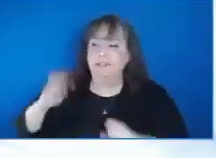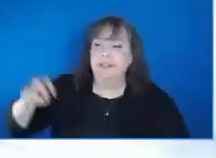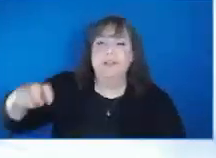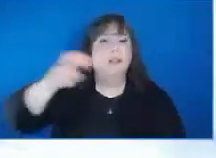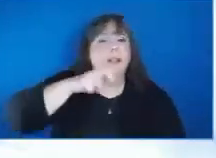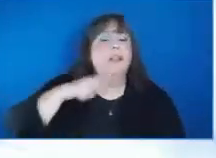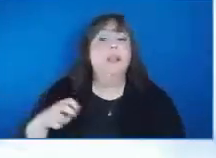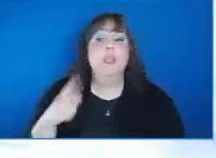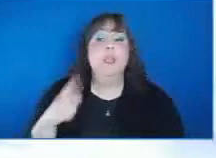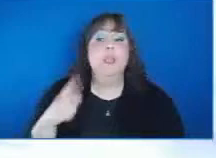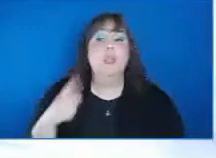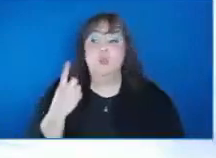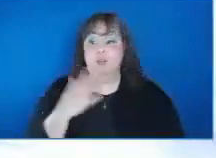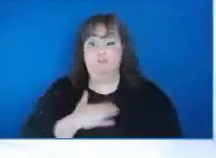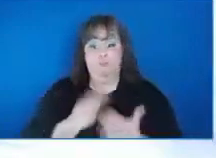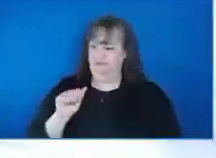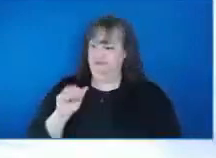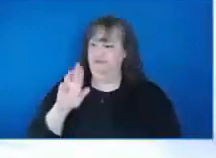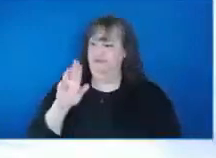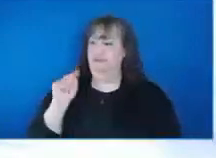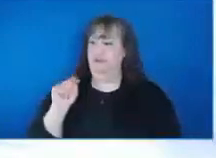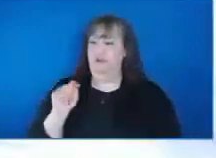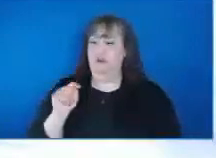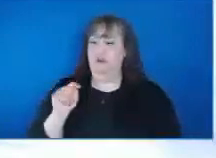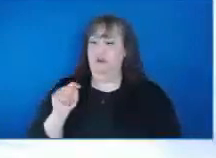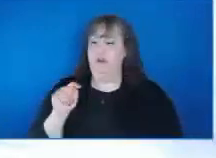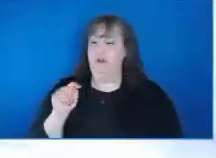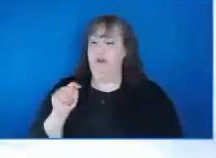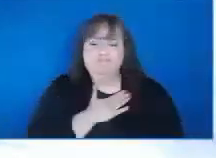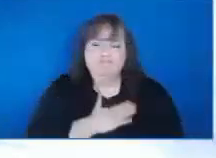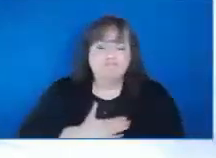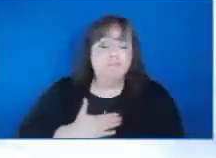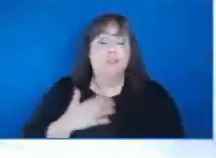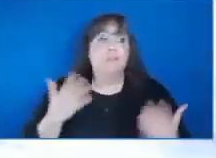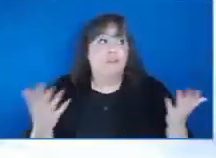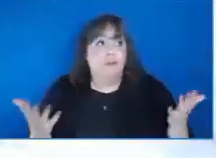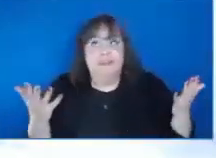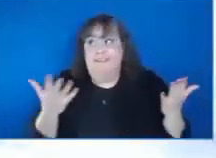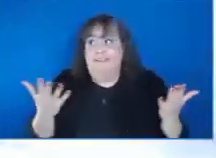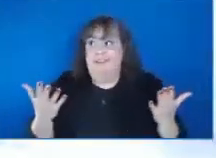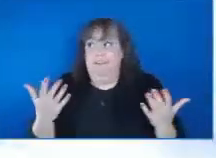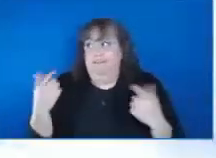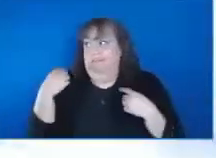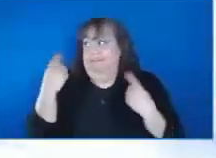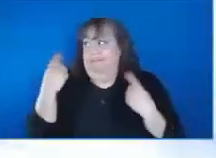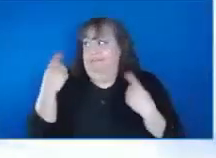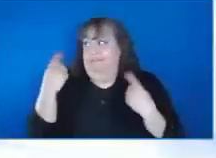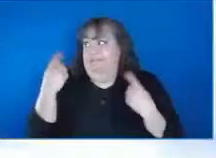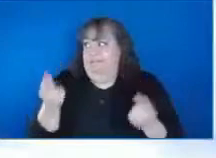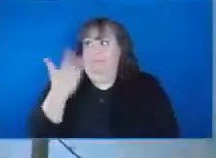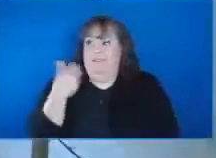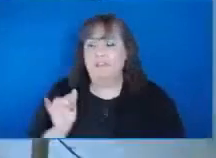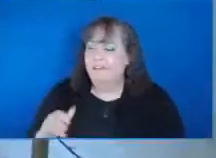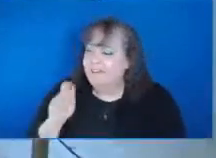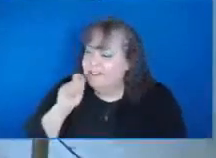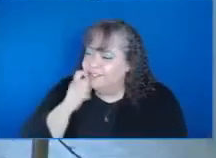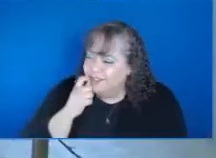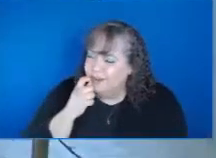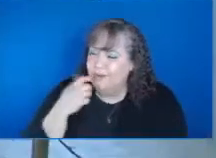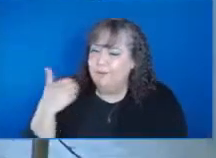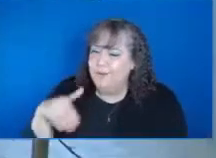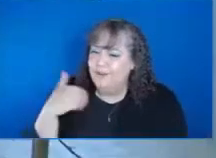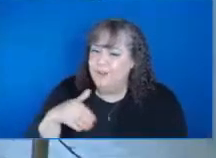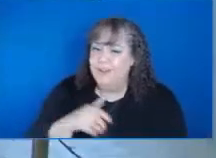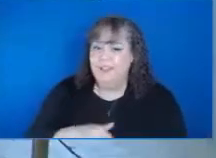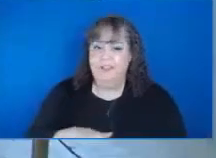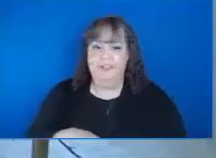DART, and you know, I really liked it. So here I am 3 years later. That is so cool. That's and so cool. Did you